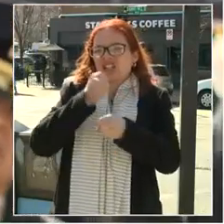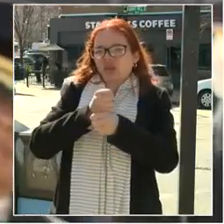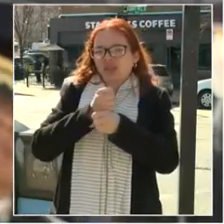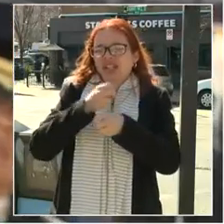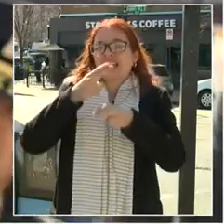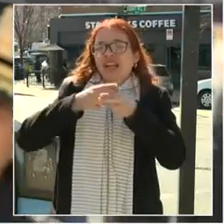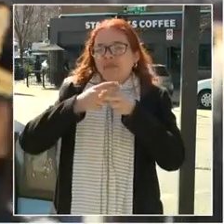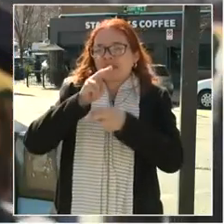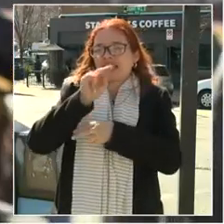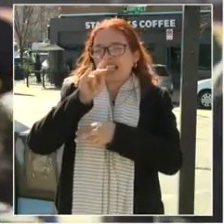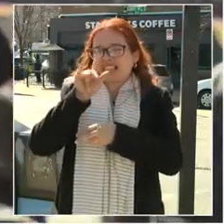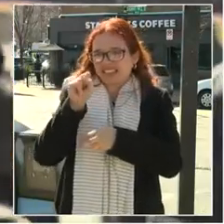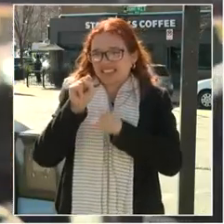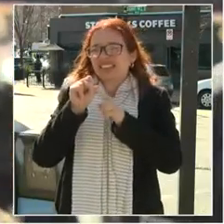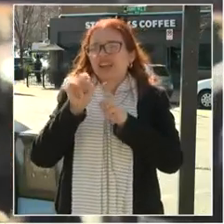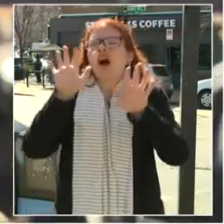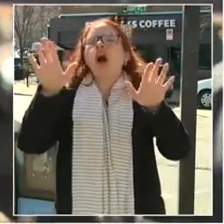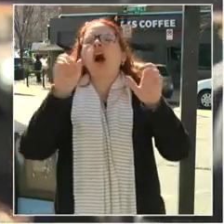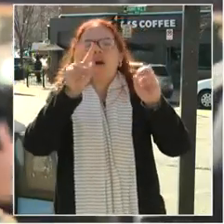All right, we're